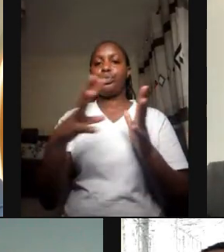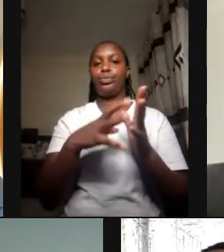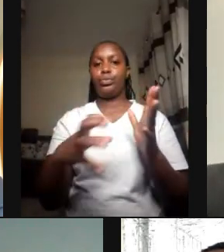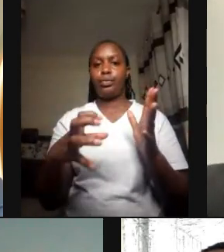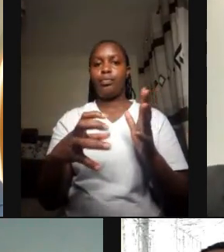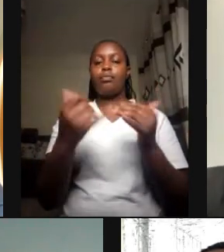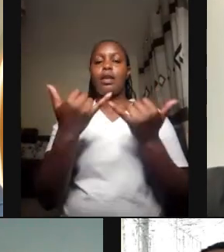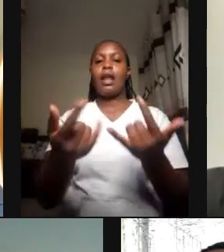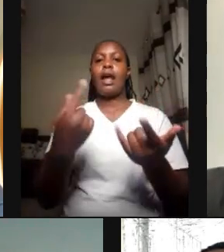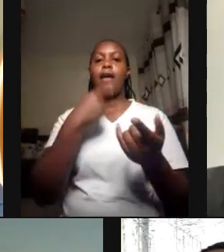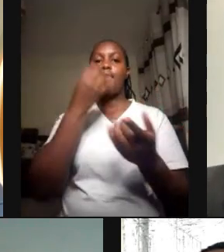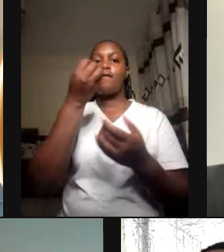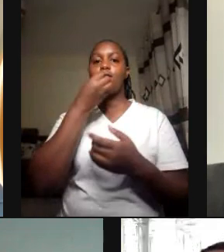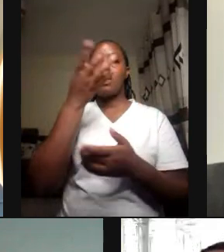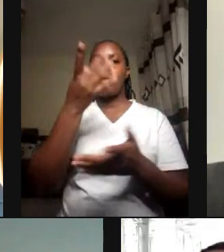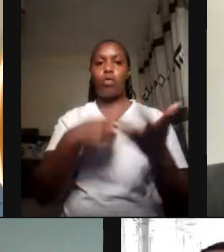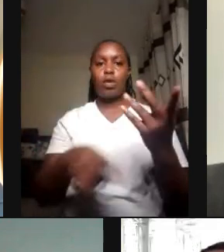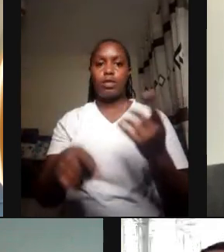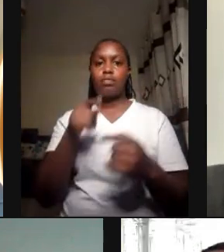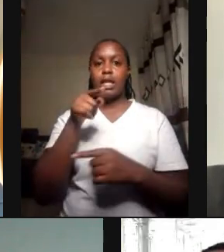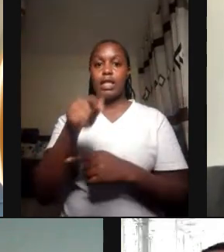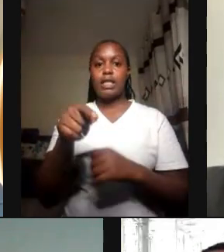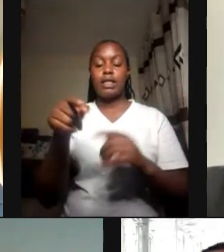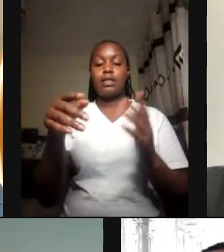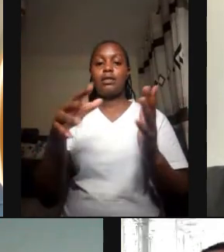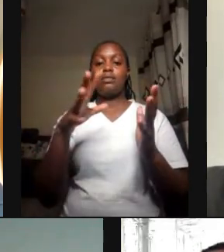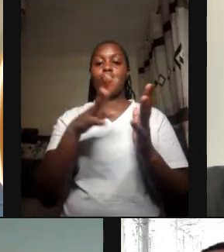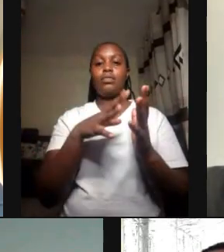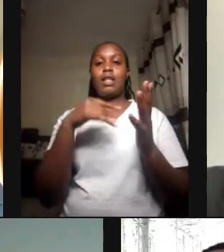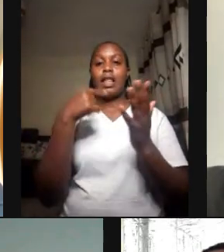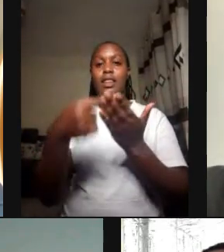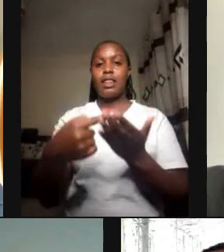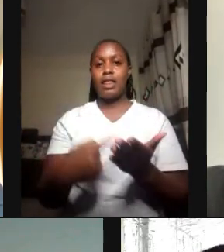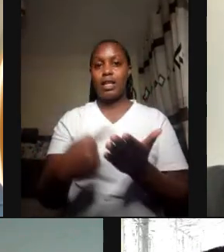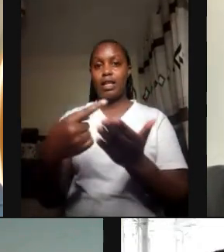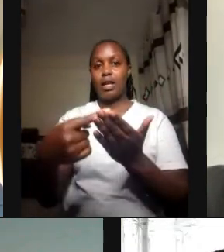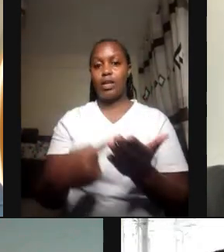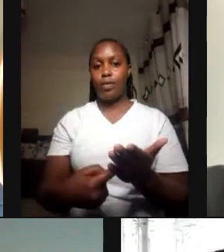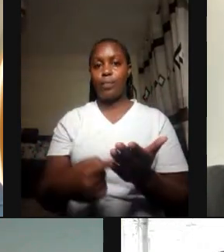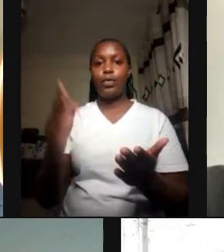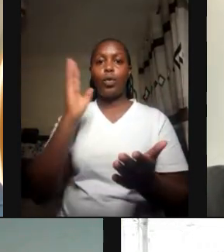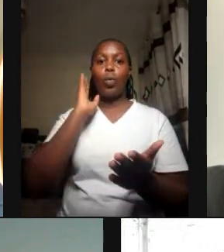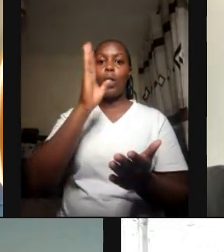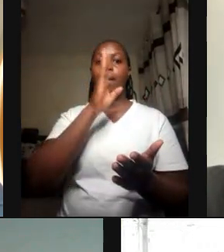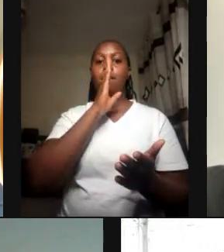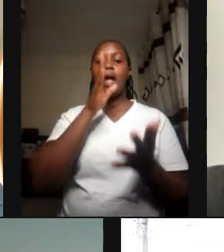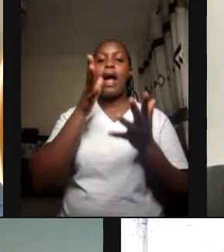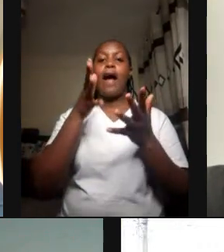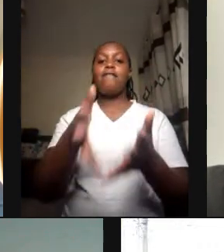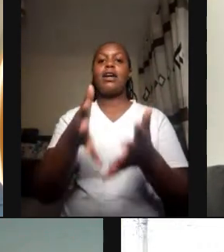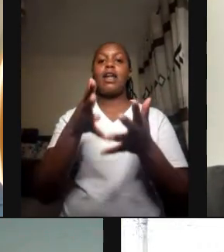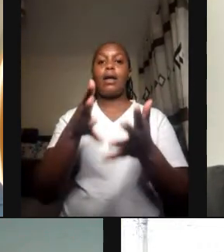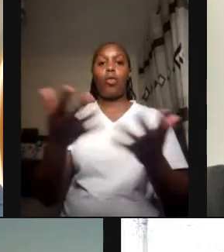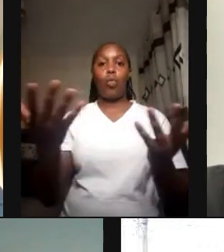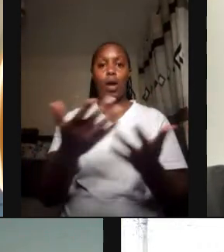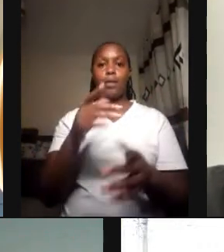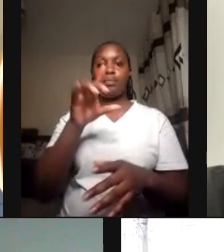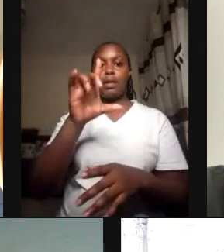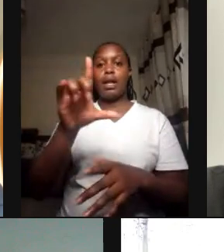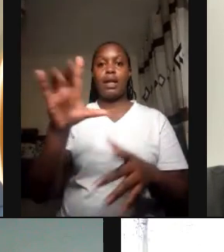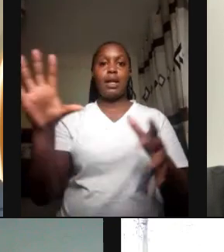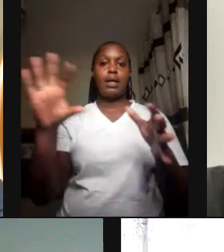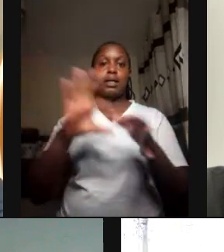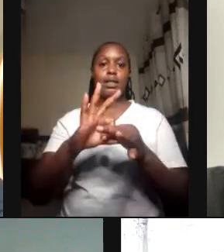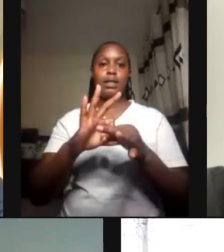that this session or the discussion will be available on LinkedIn for the longest. So